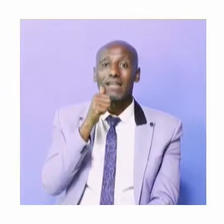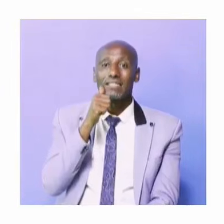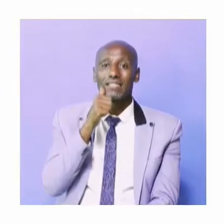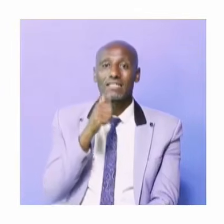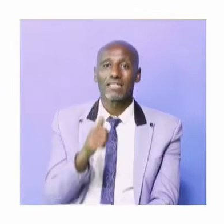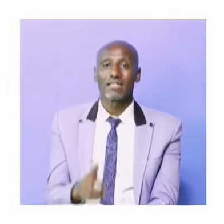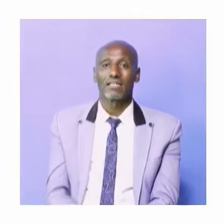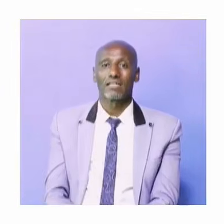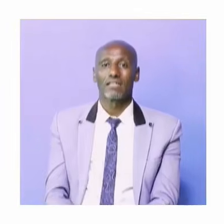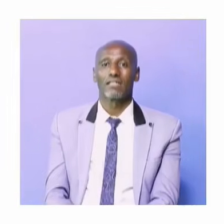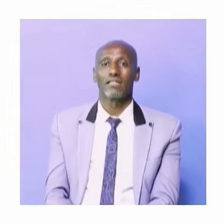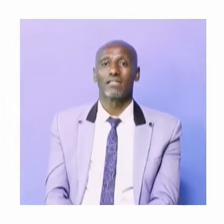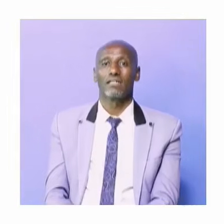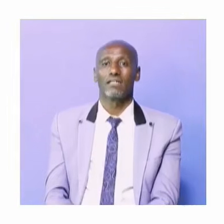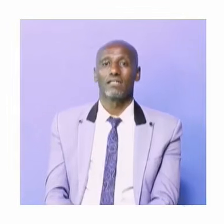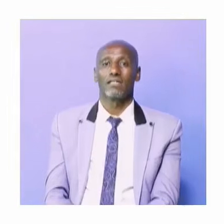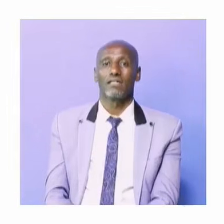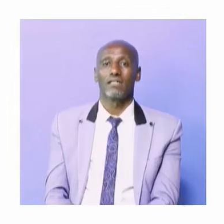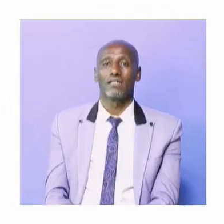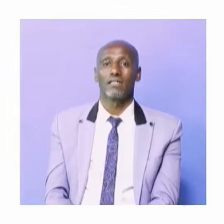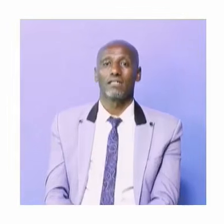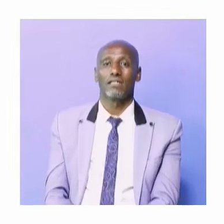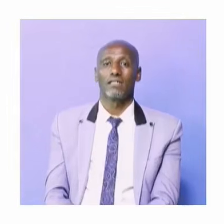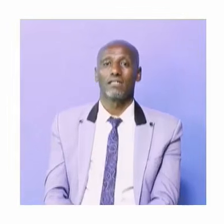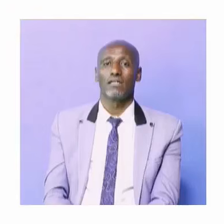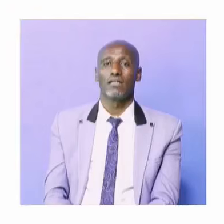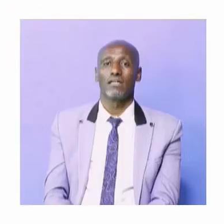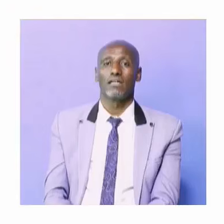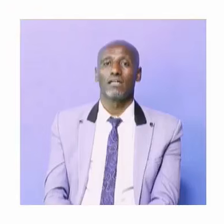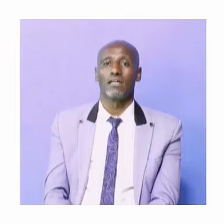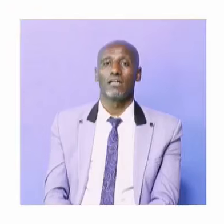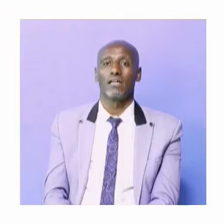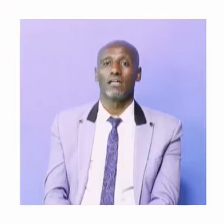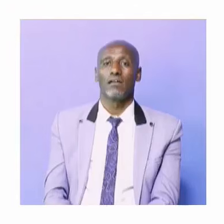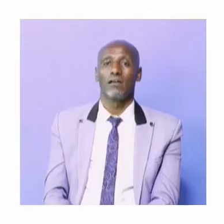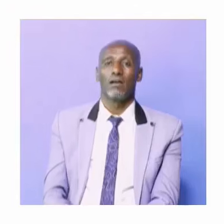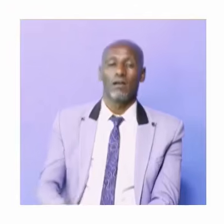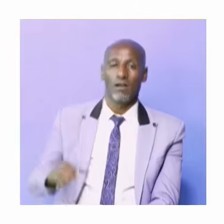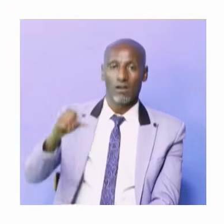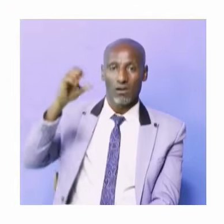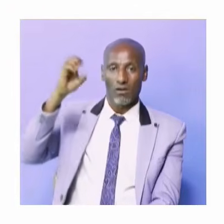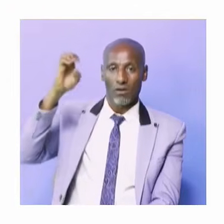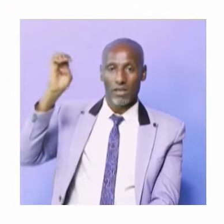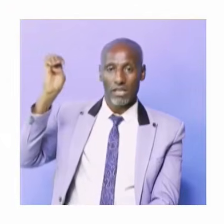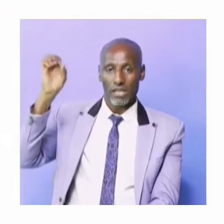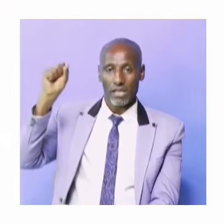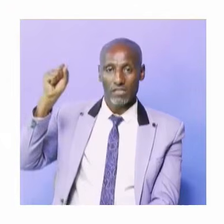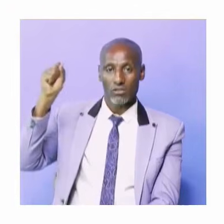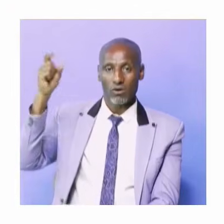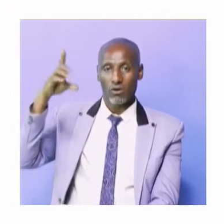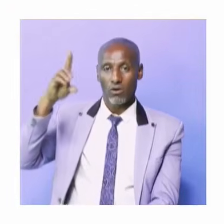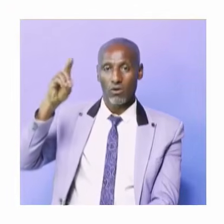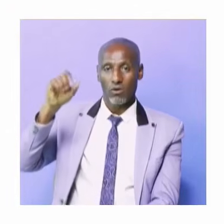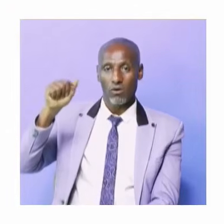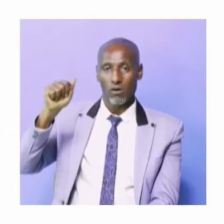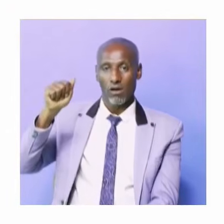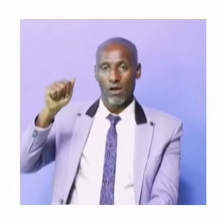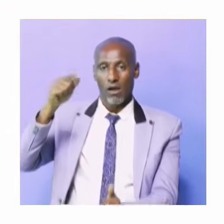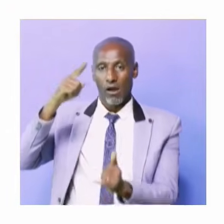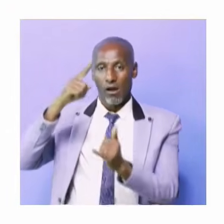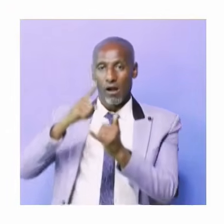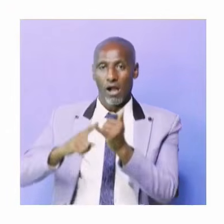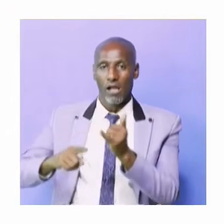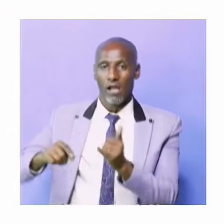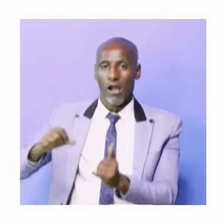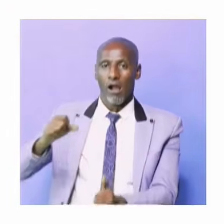Aster. Yes? Now, we once add es on do, so we need to cancel this one,